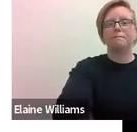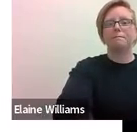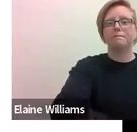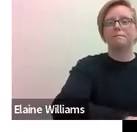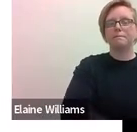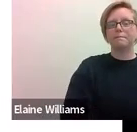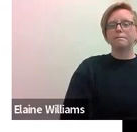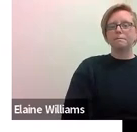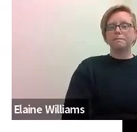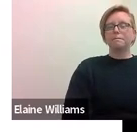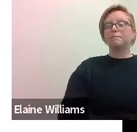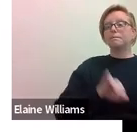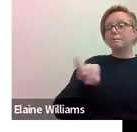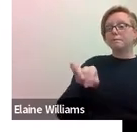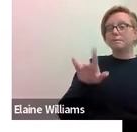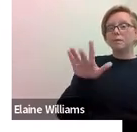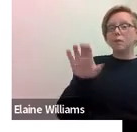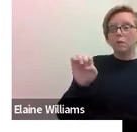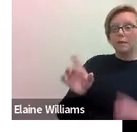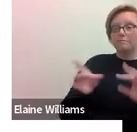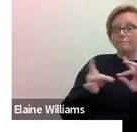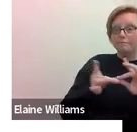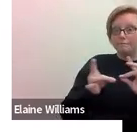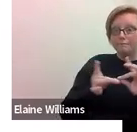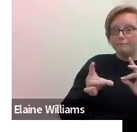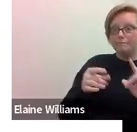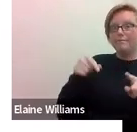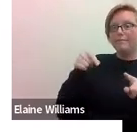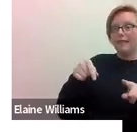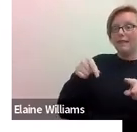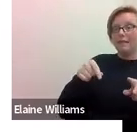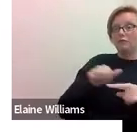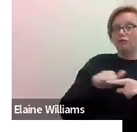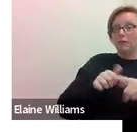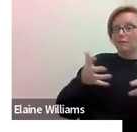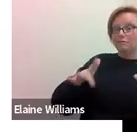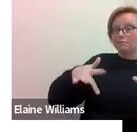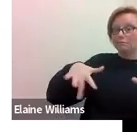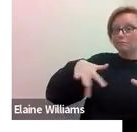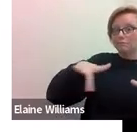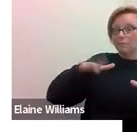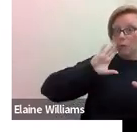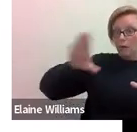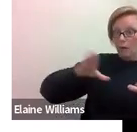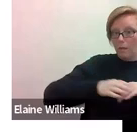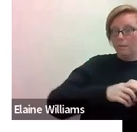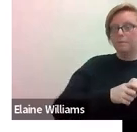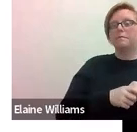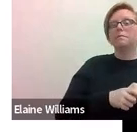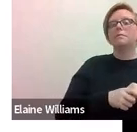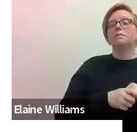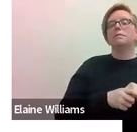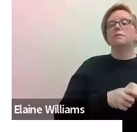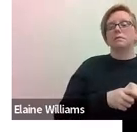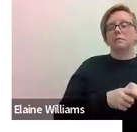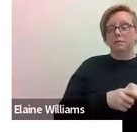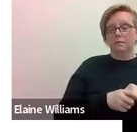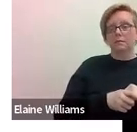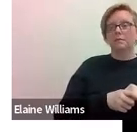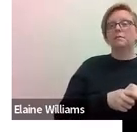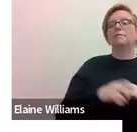So, as Julie mentioned, this training is being recorded. We do have, we will have the opportunity